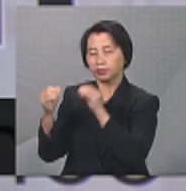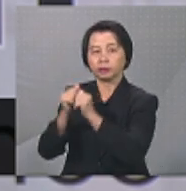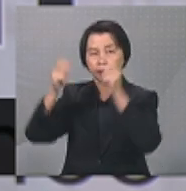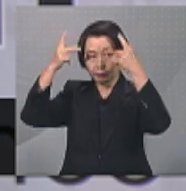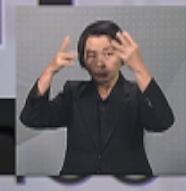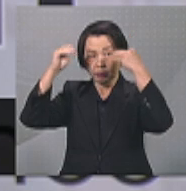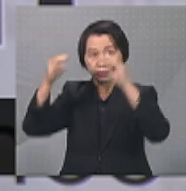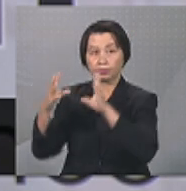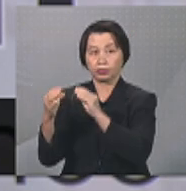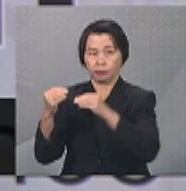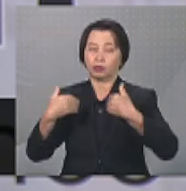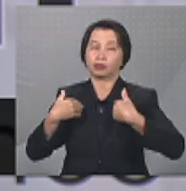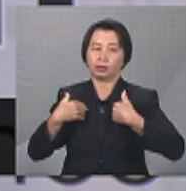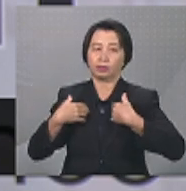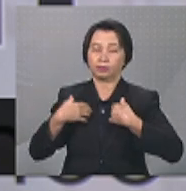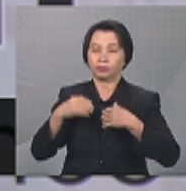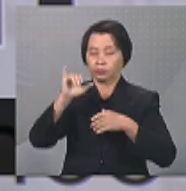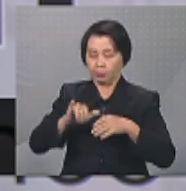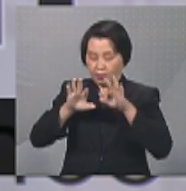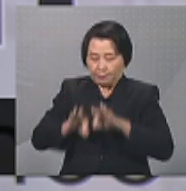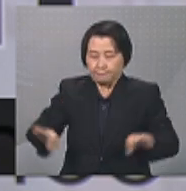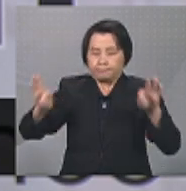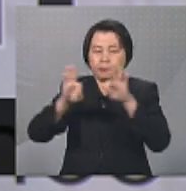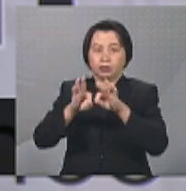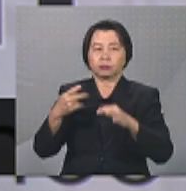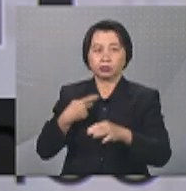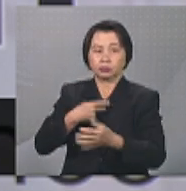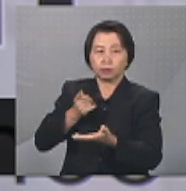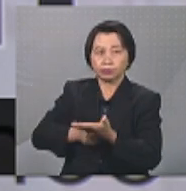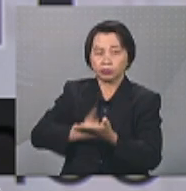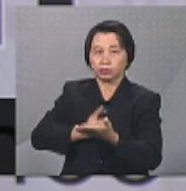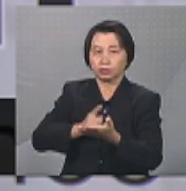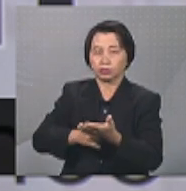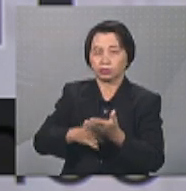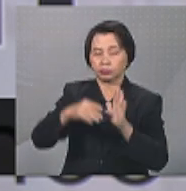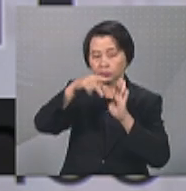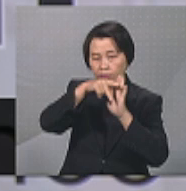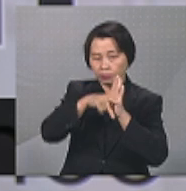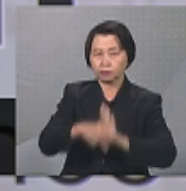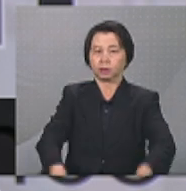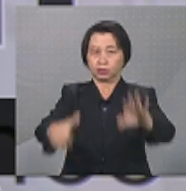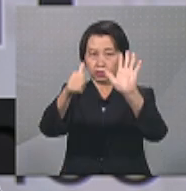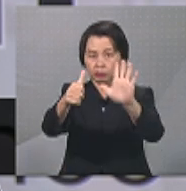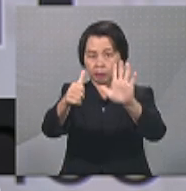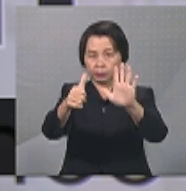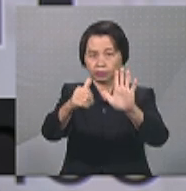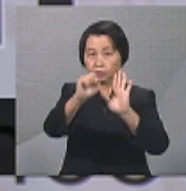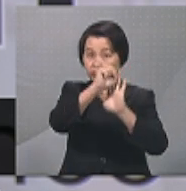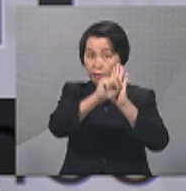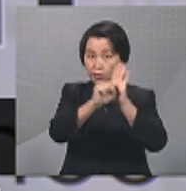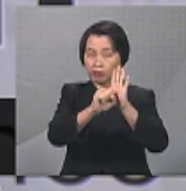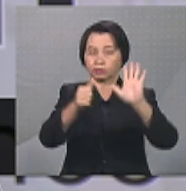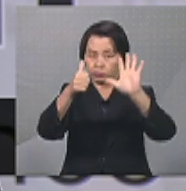Ministers. But more importantly is that we discussed the principle, the six criteria that we have.